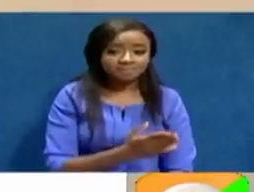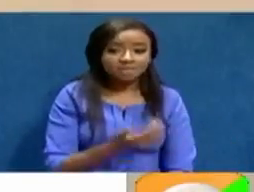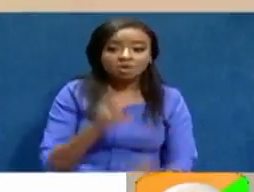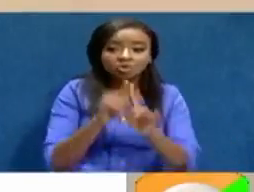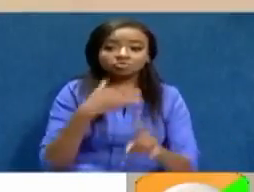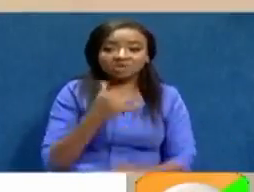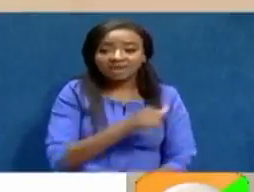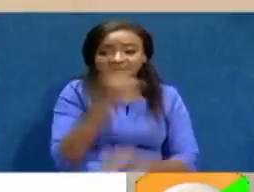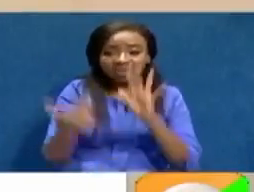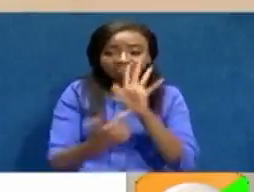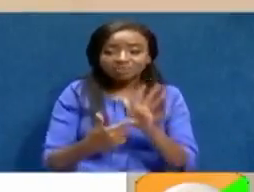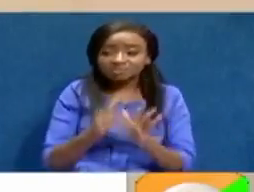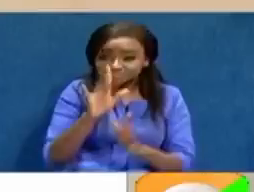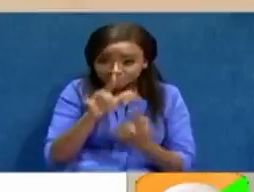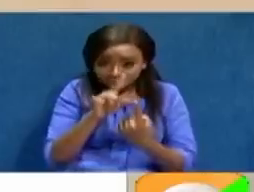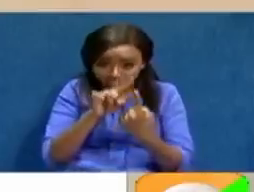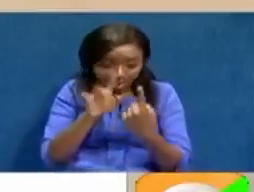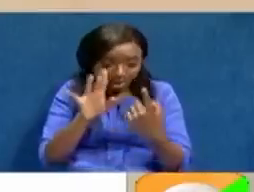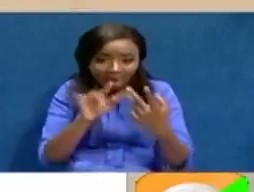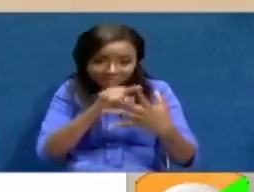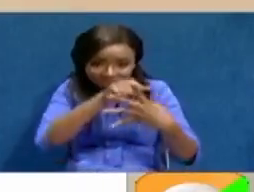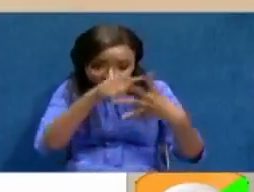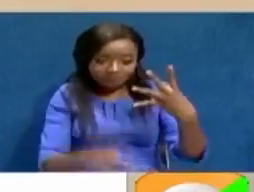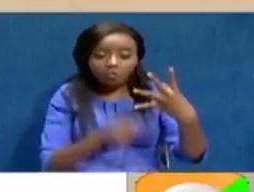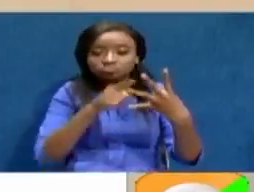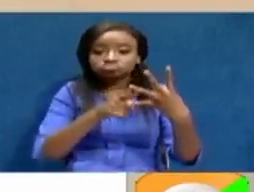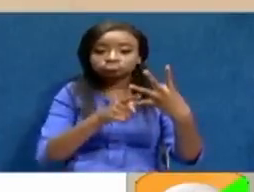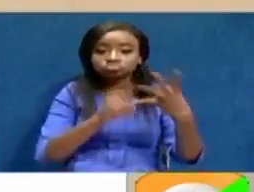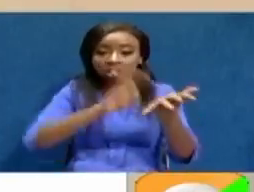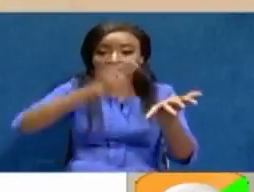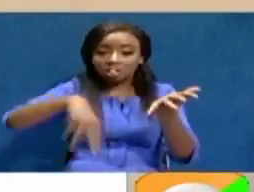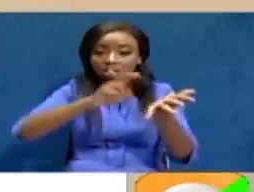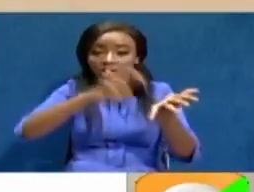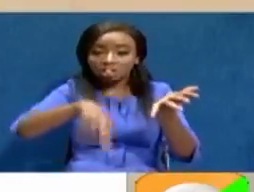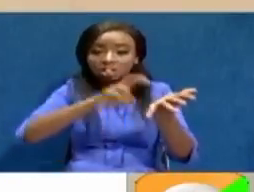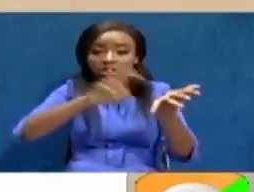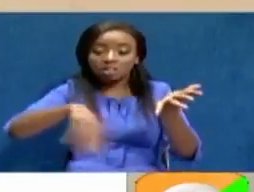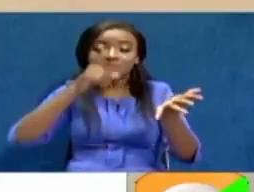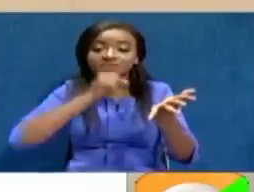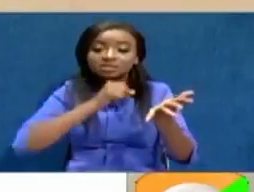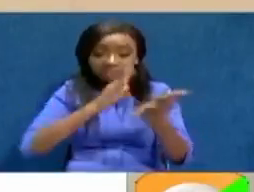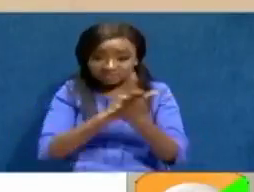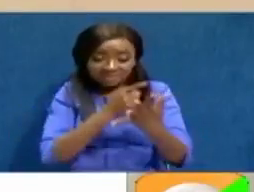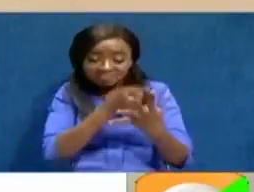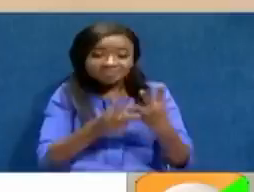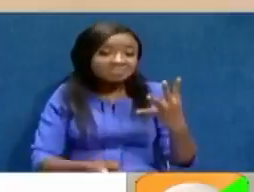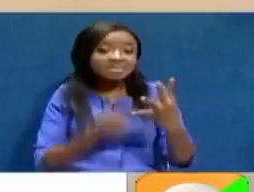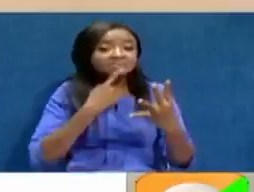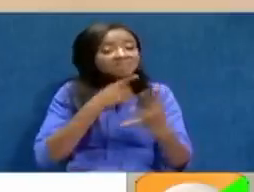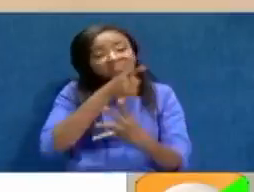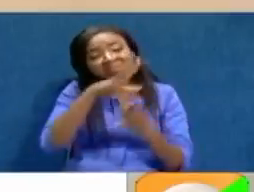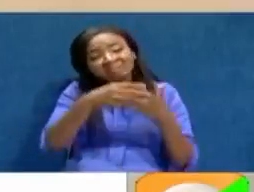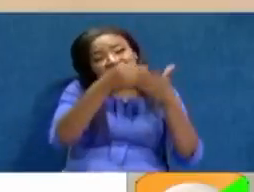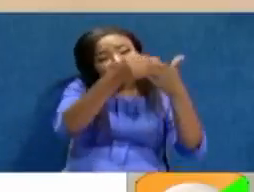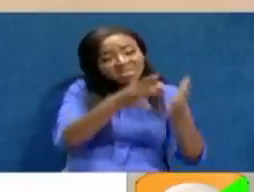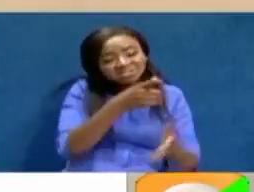that not one, but four commissioners have since resigned, many of whom have also raised issue with the